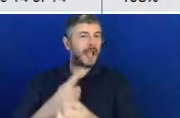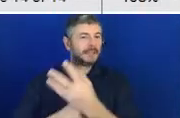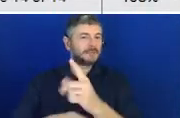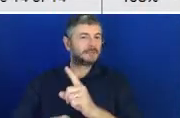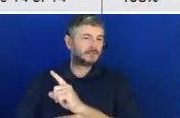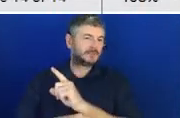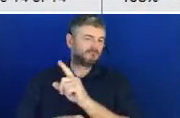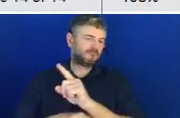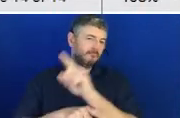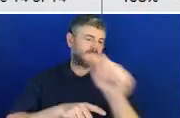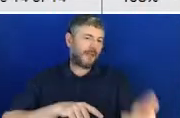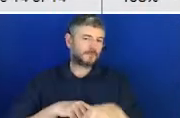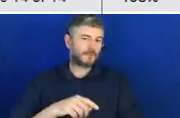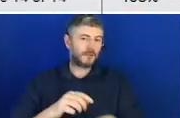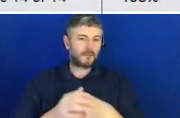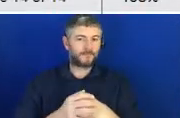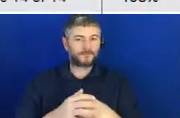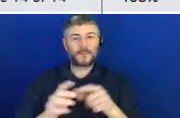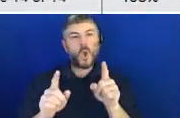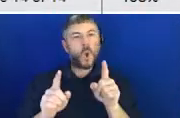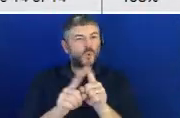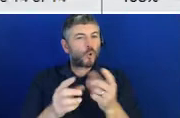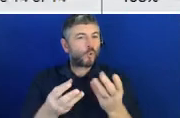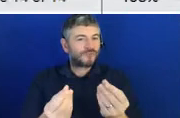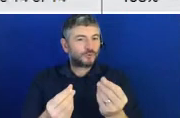of our research that anyone would find interesting.